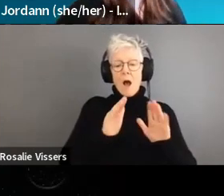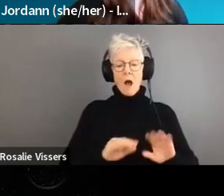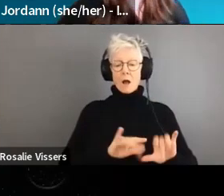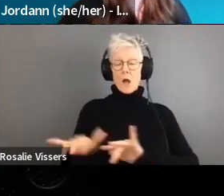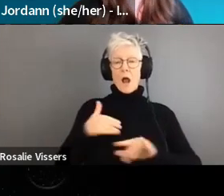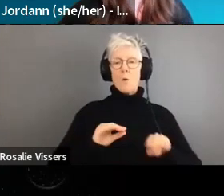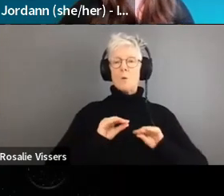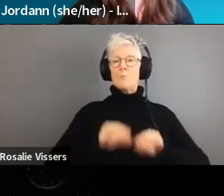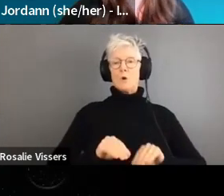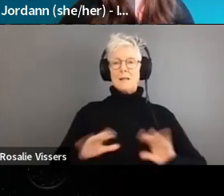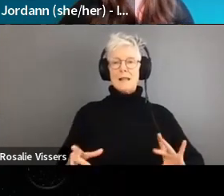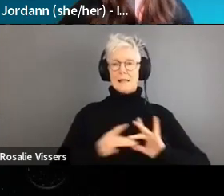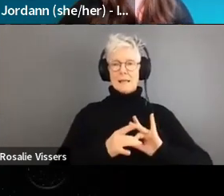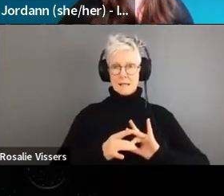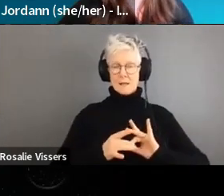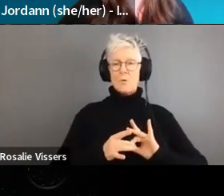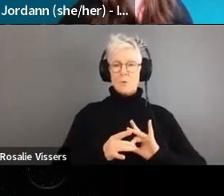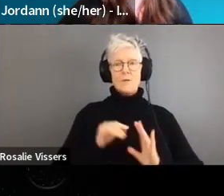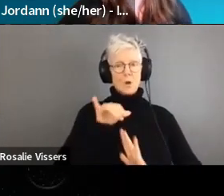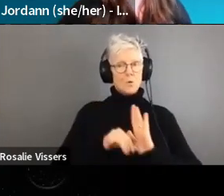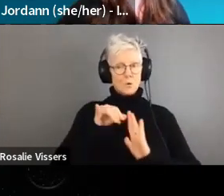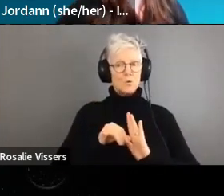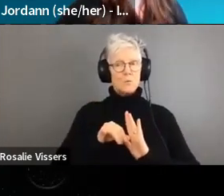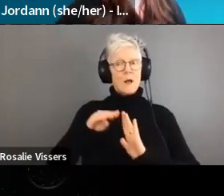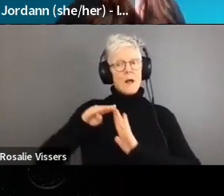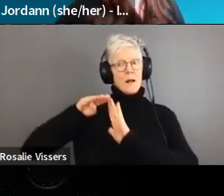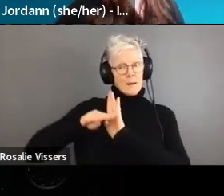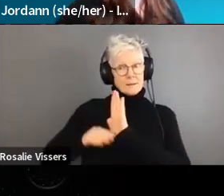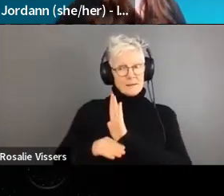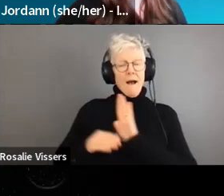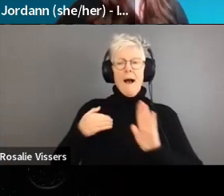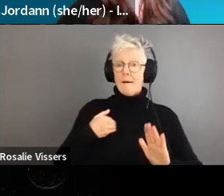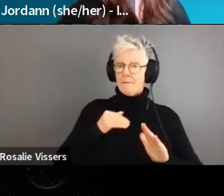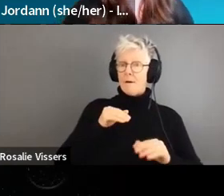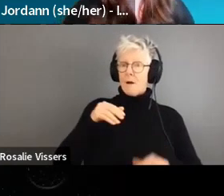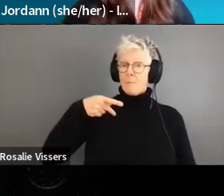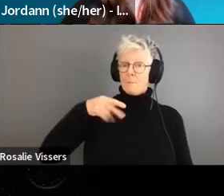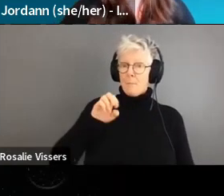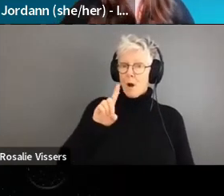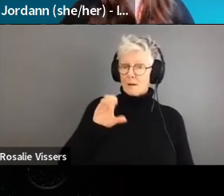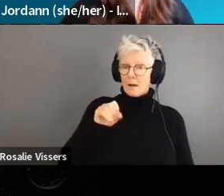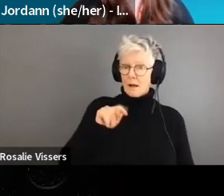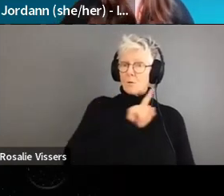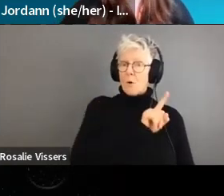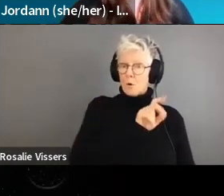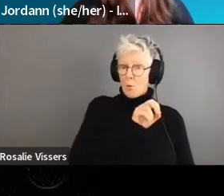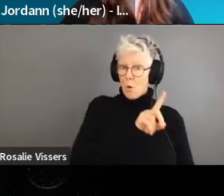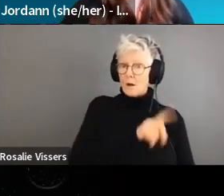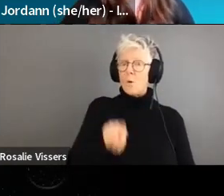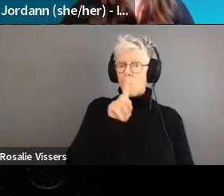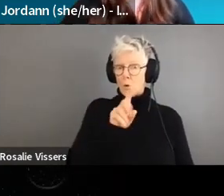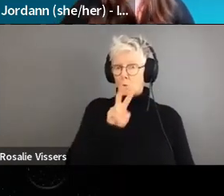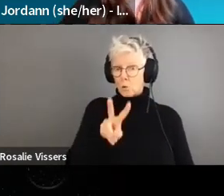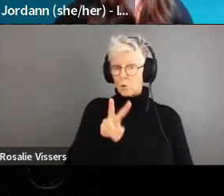end of today's session with our YouTube playlist that already has Podcasting 101 and Podcasting 102 there for you to